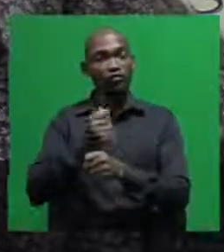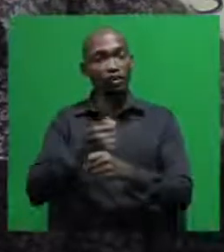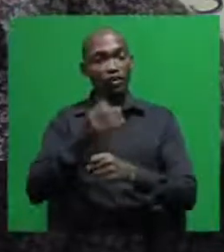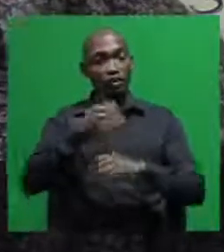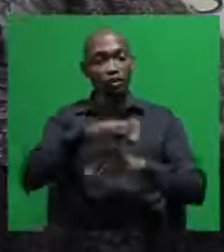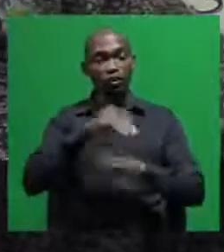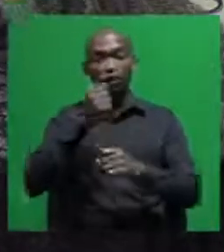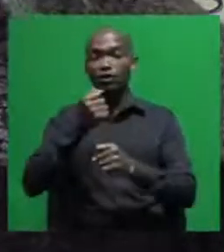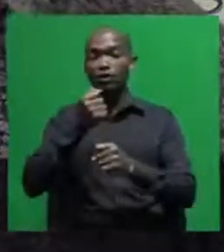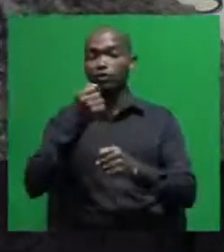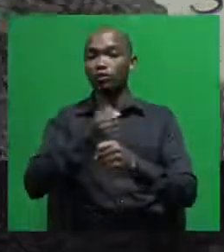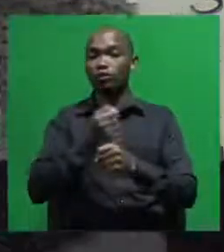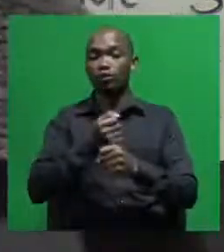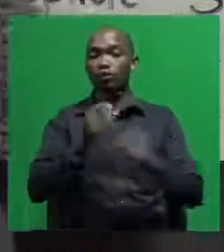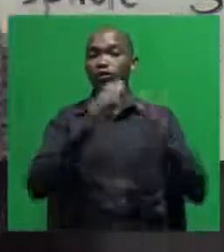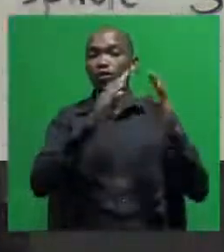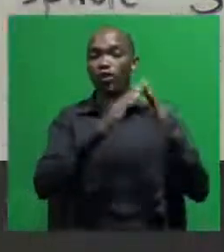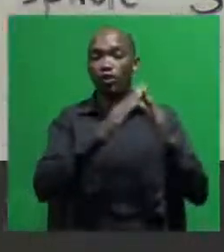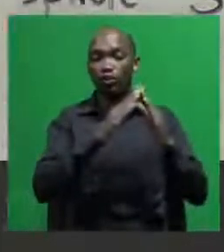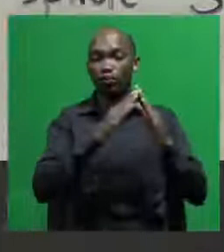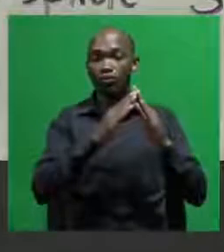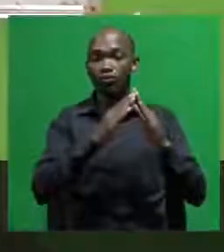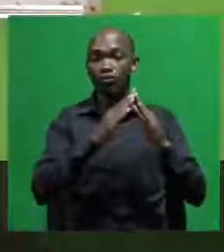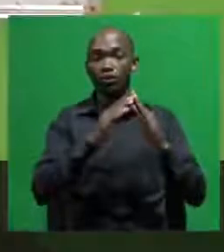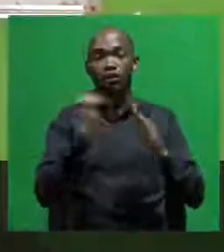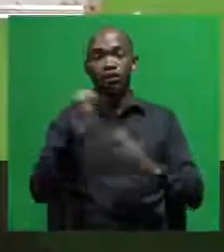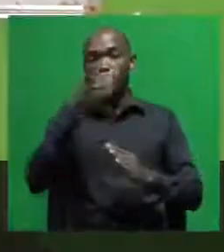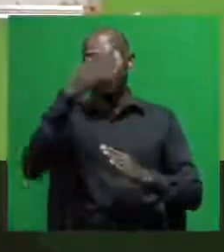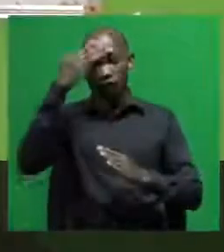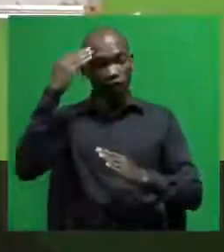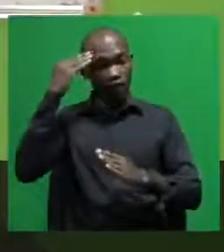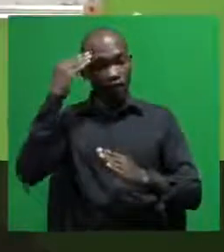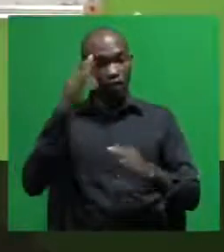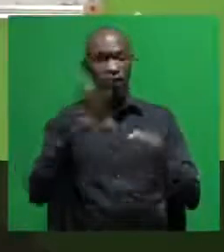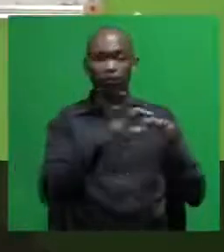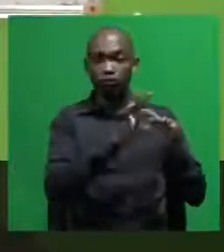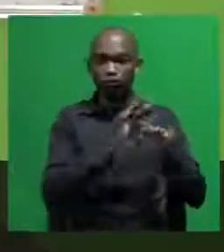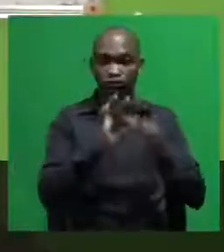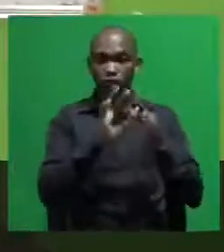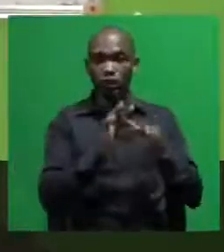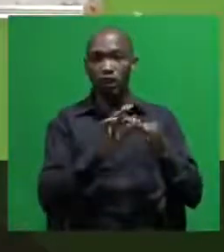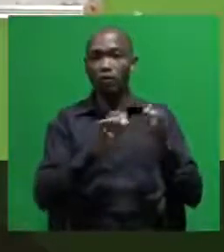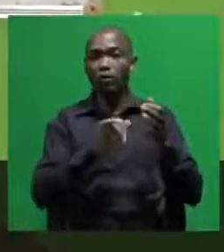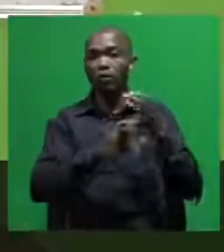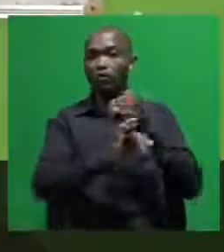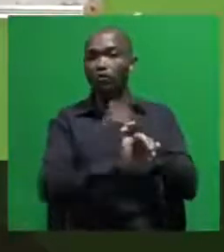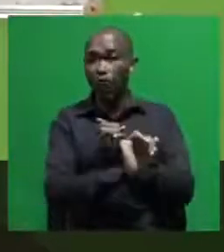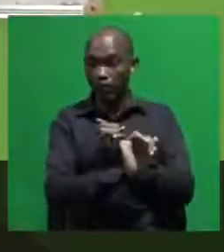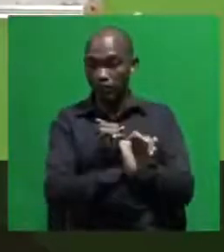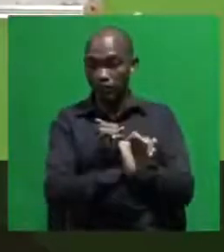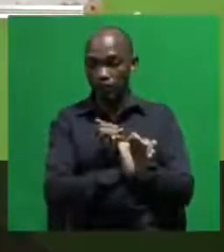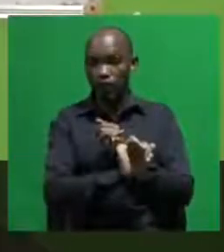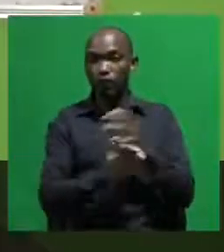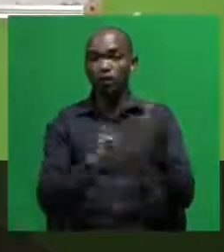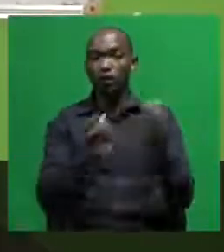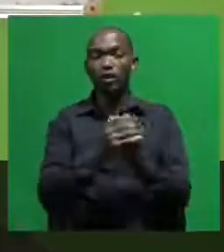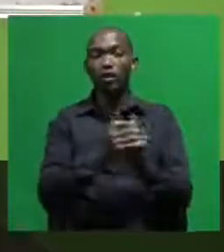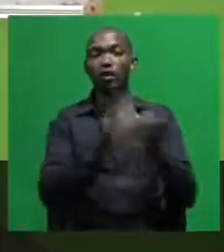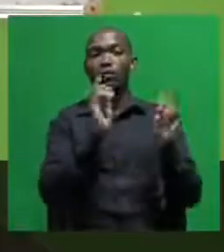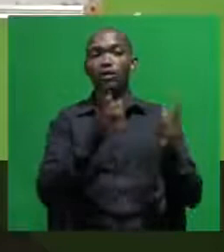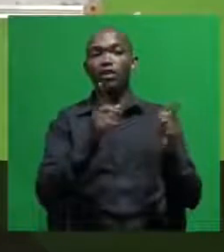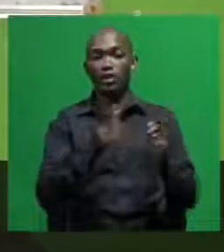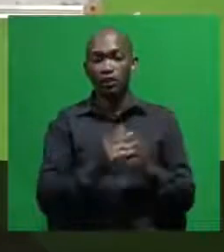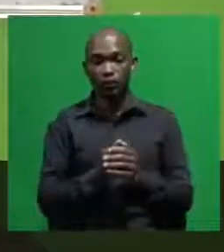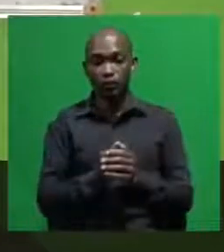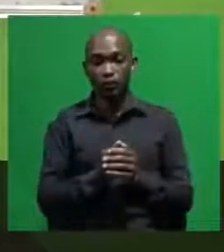work that we have to do at home. But don't forget to share with your fellow students as well as